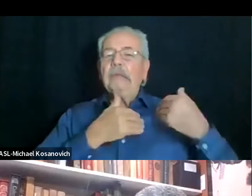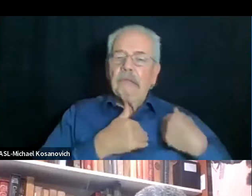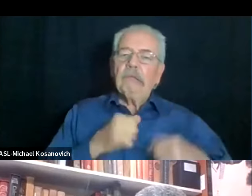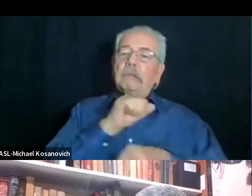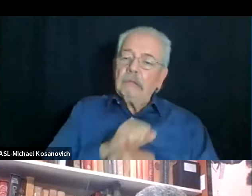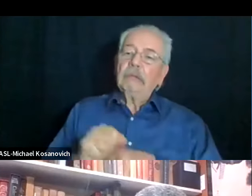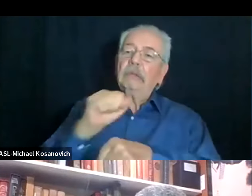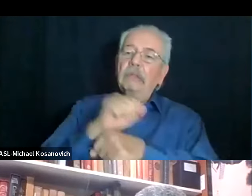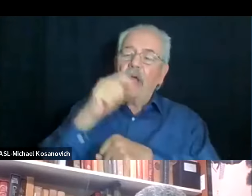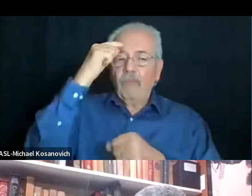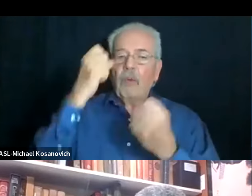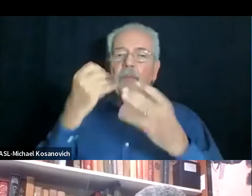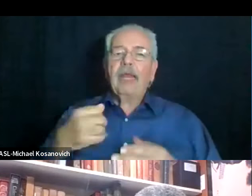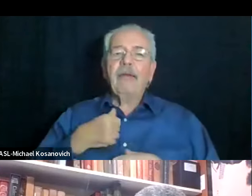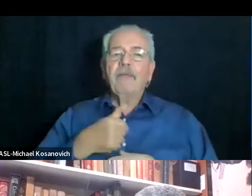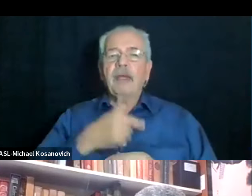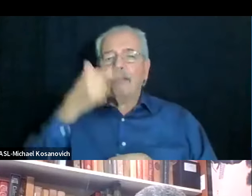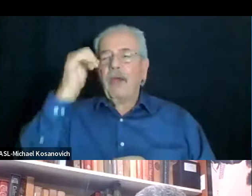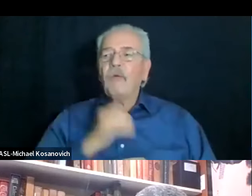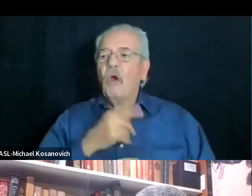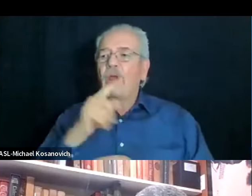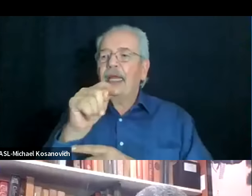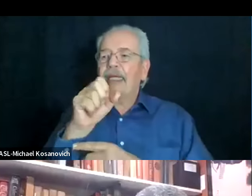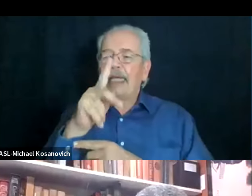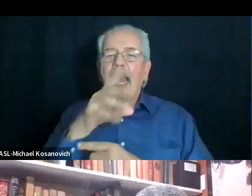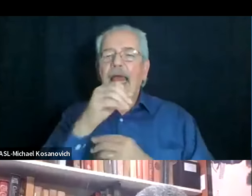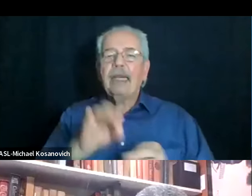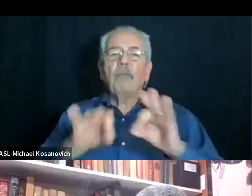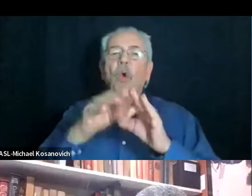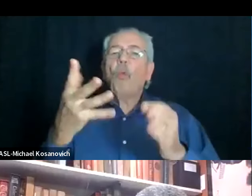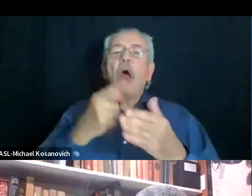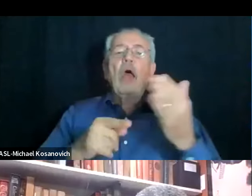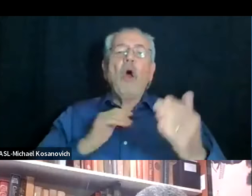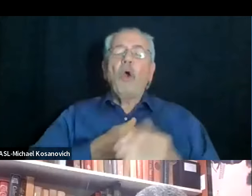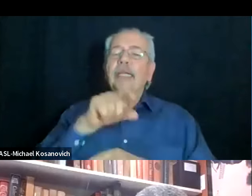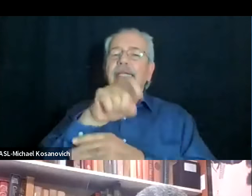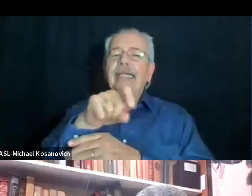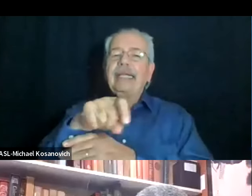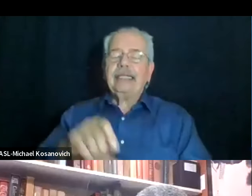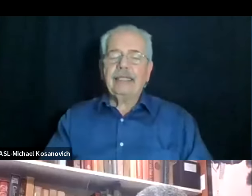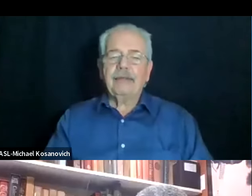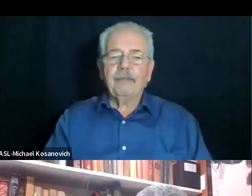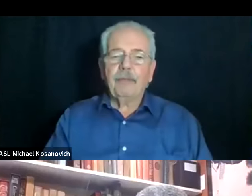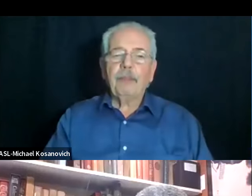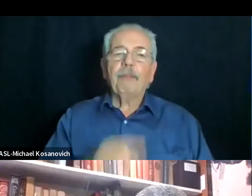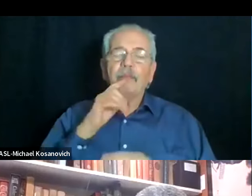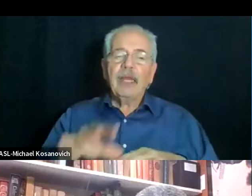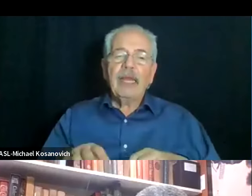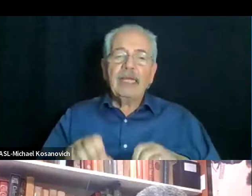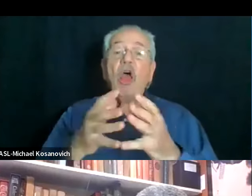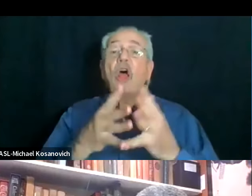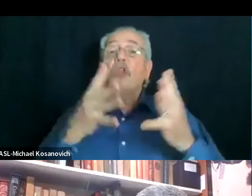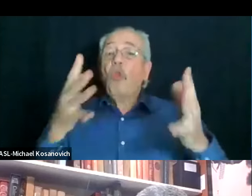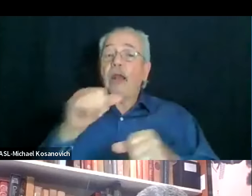us, given the urgency of our task and the urgency of needs that are in our communities. It takes a lot of work to